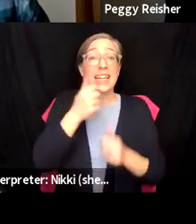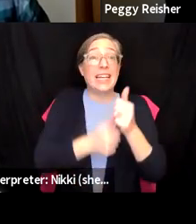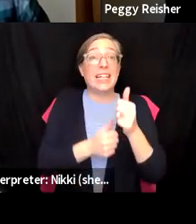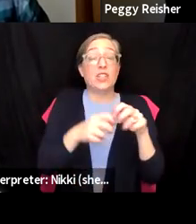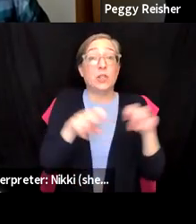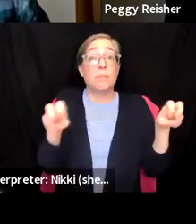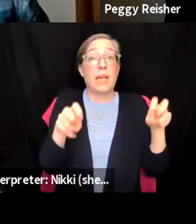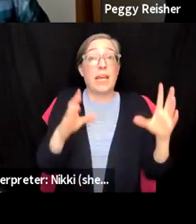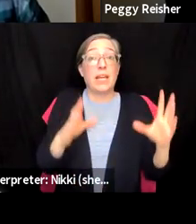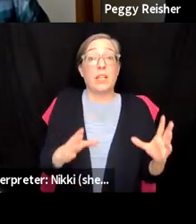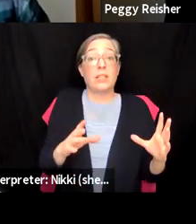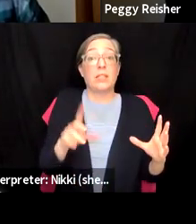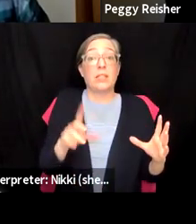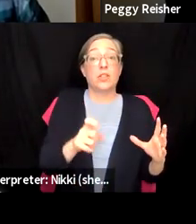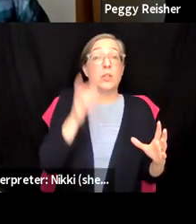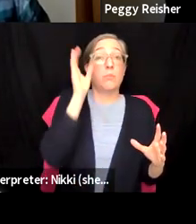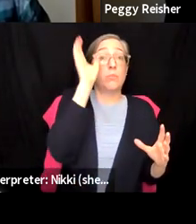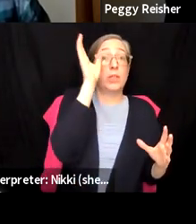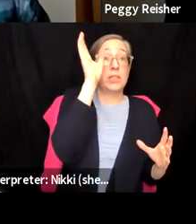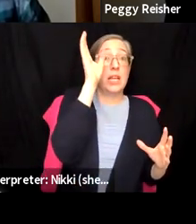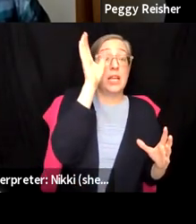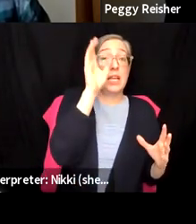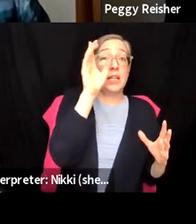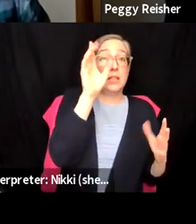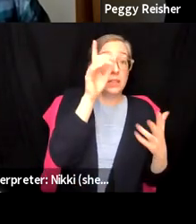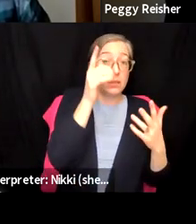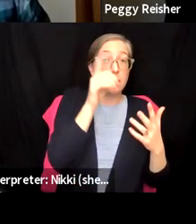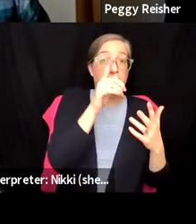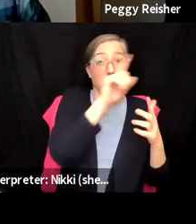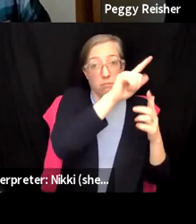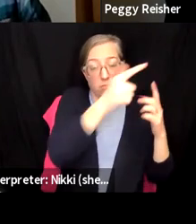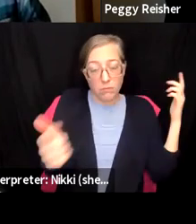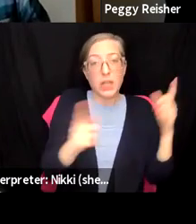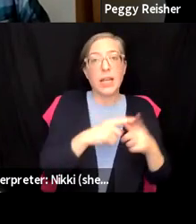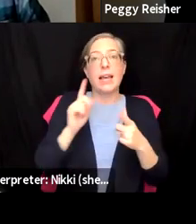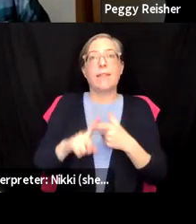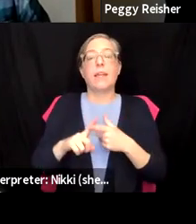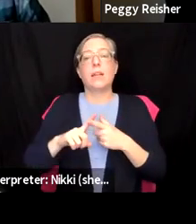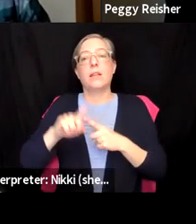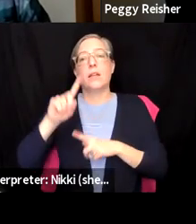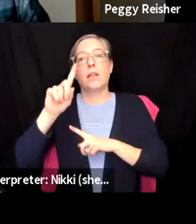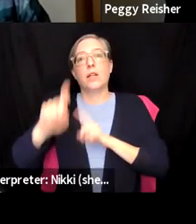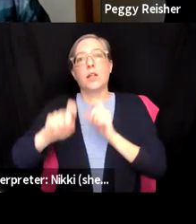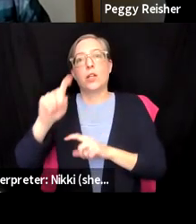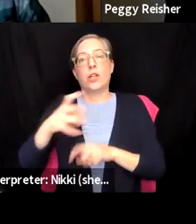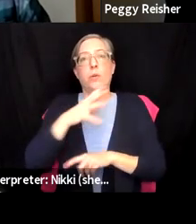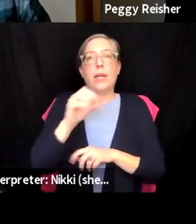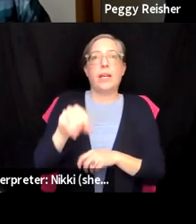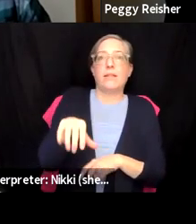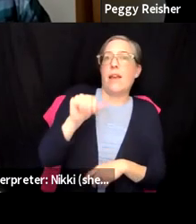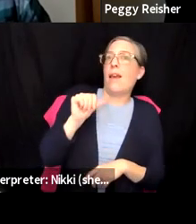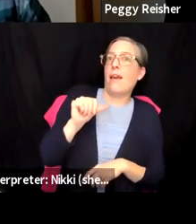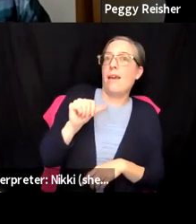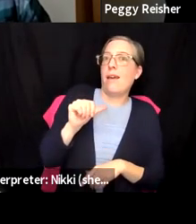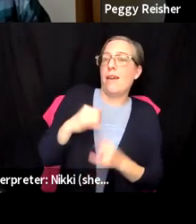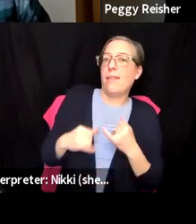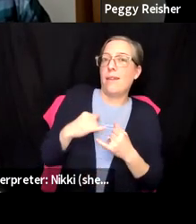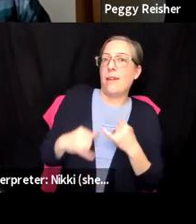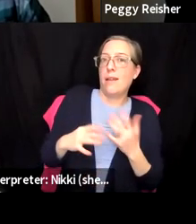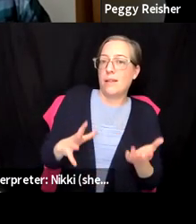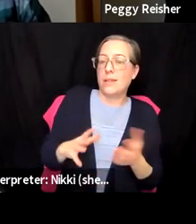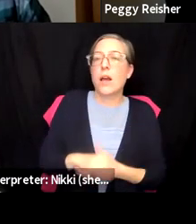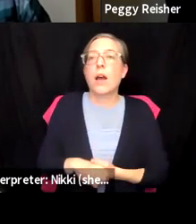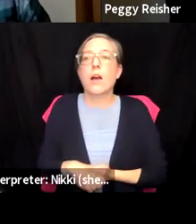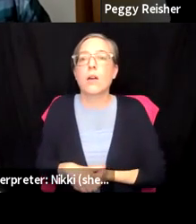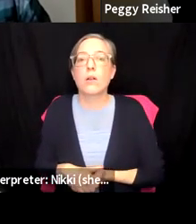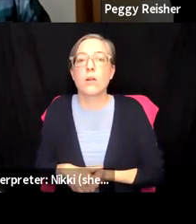do the presentation and then the questions at the end, because some might be answered. And this is only, pertaining to ADRC.